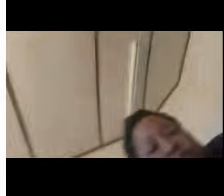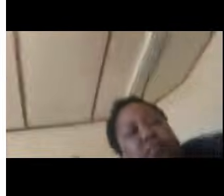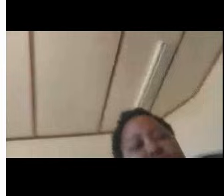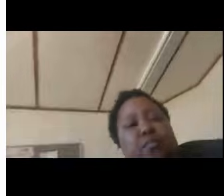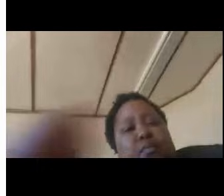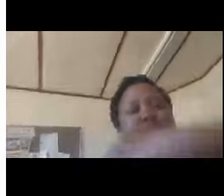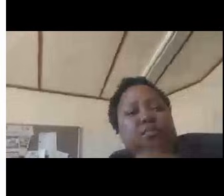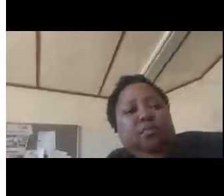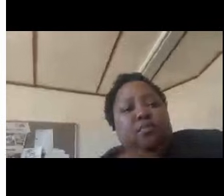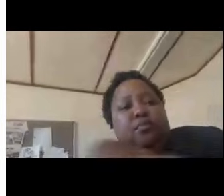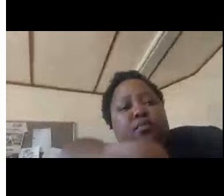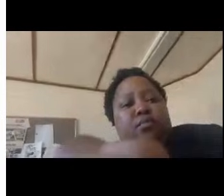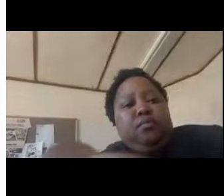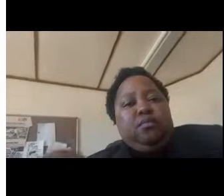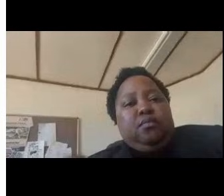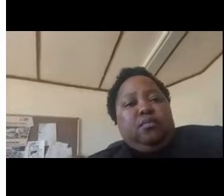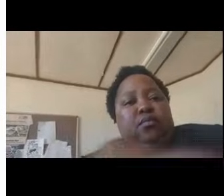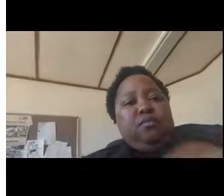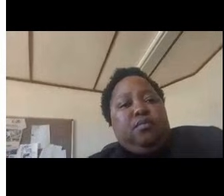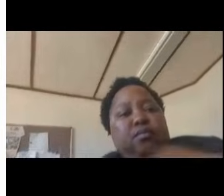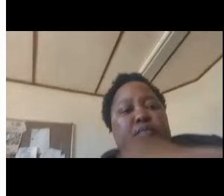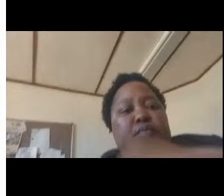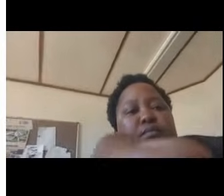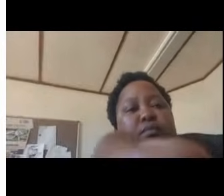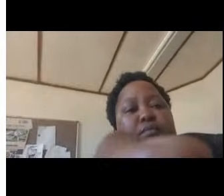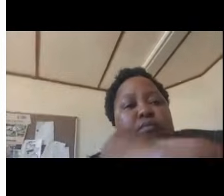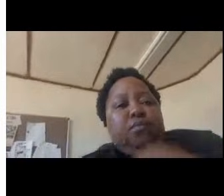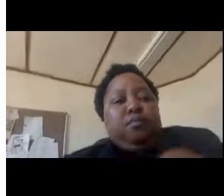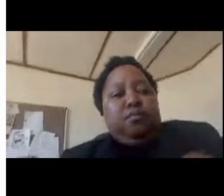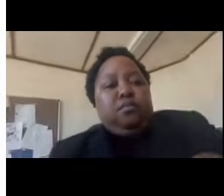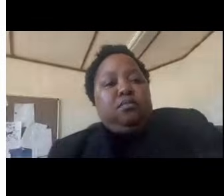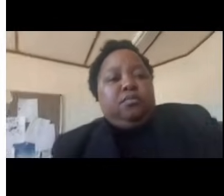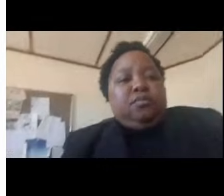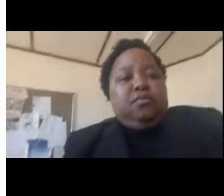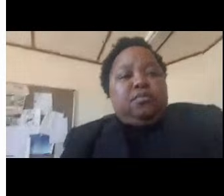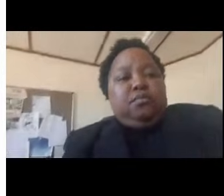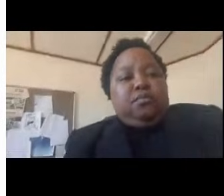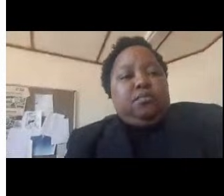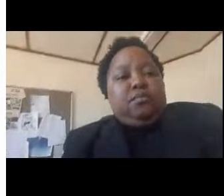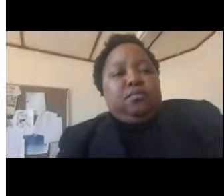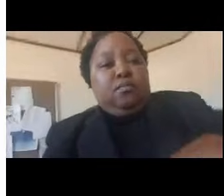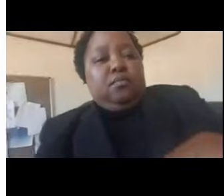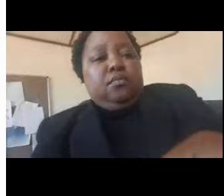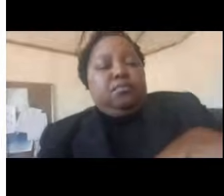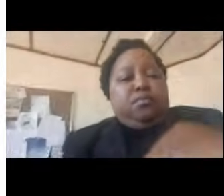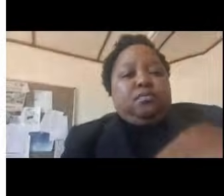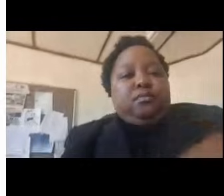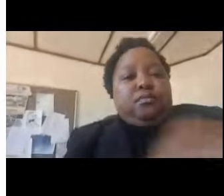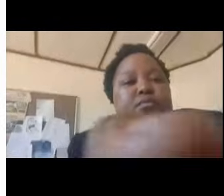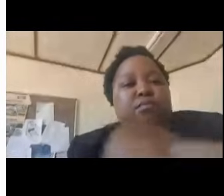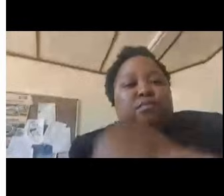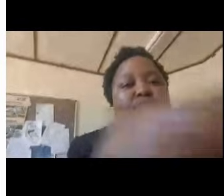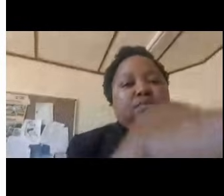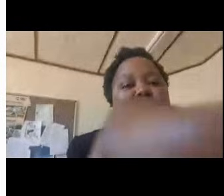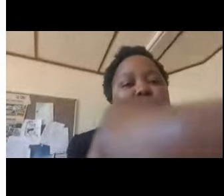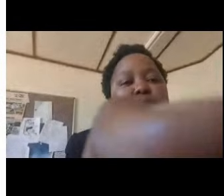icon and then unmute yourself and then give us the presentation.